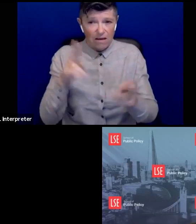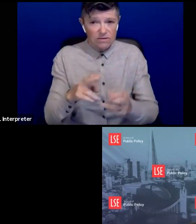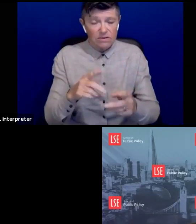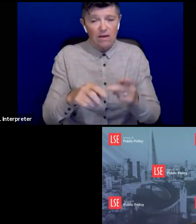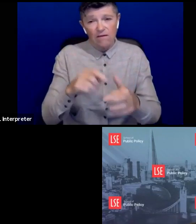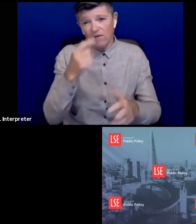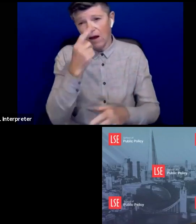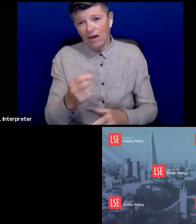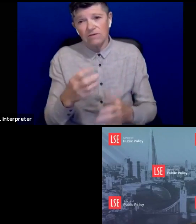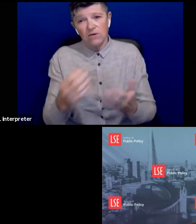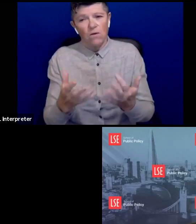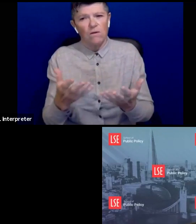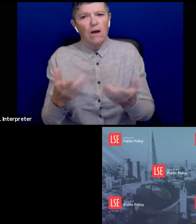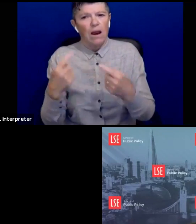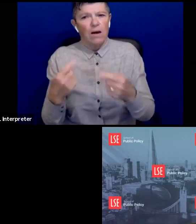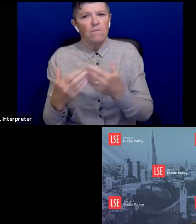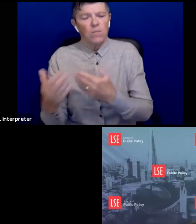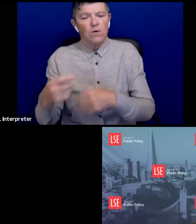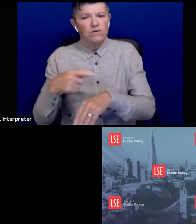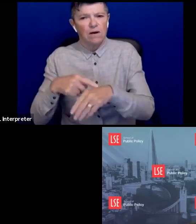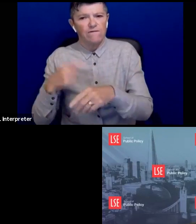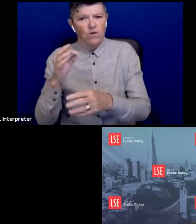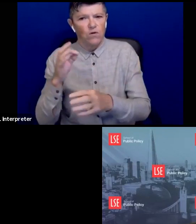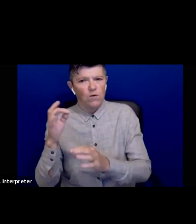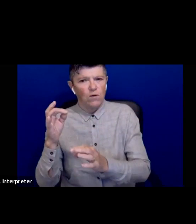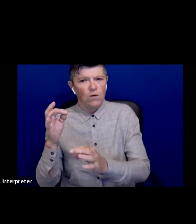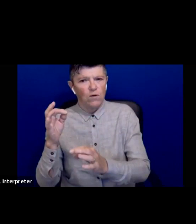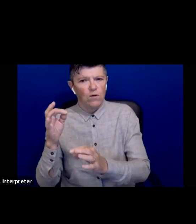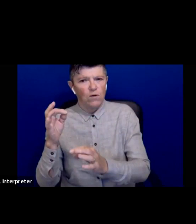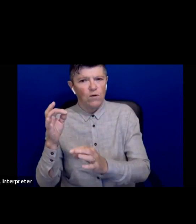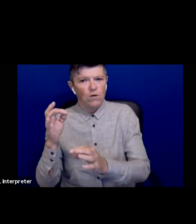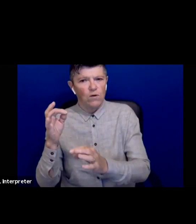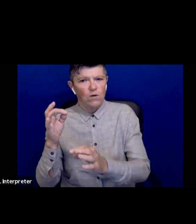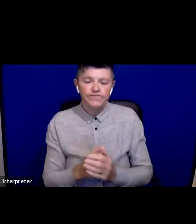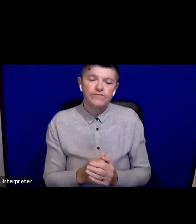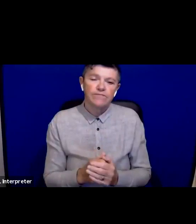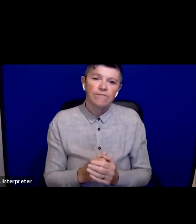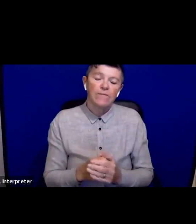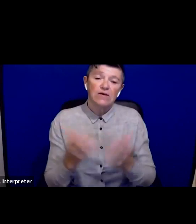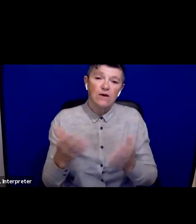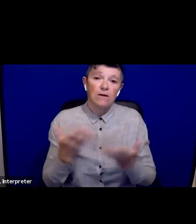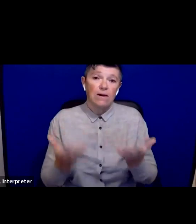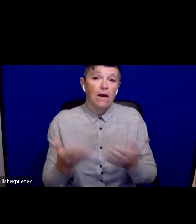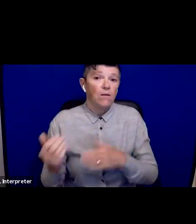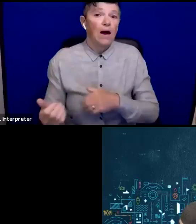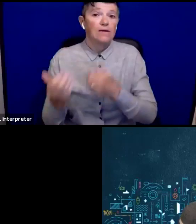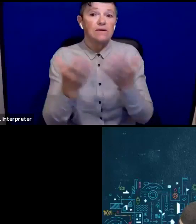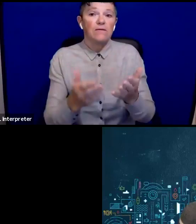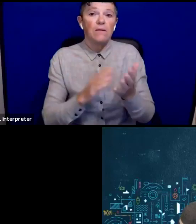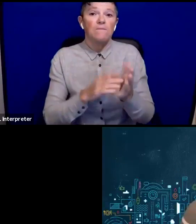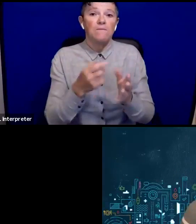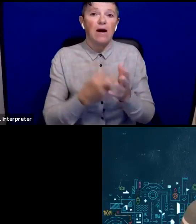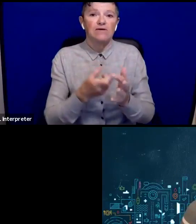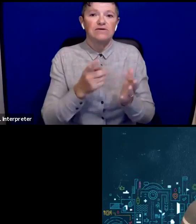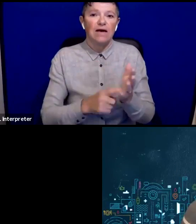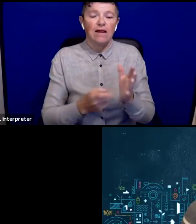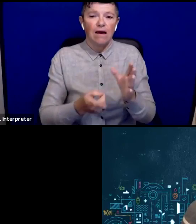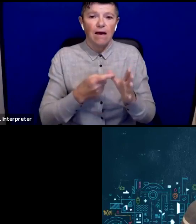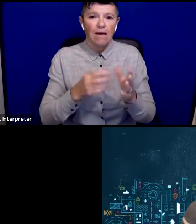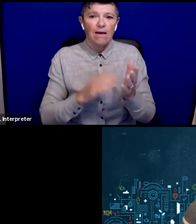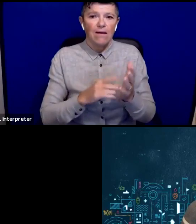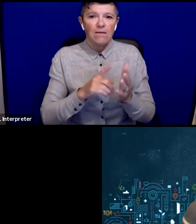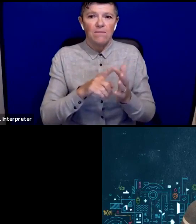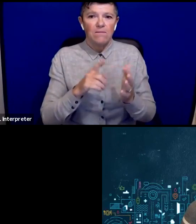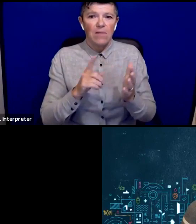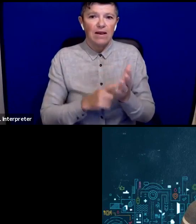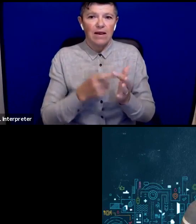a little bit more time for questions. So with that, let me hand over to Marcela Meléndez, the UNDP Chief